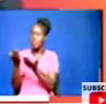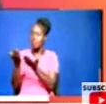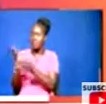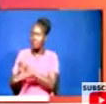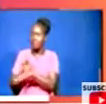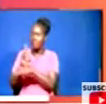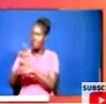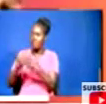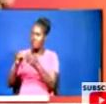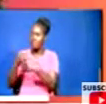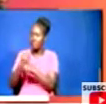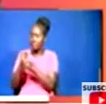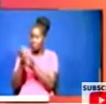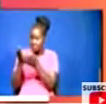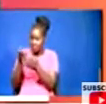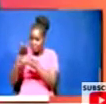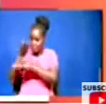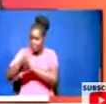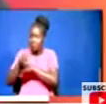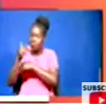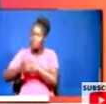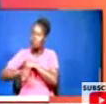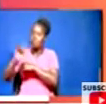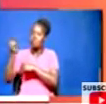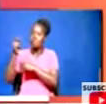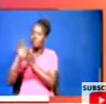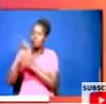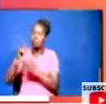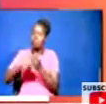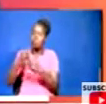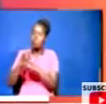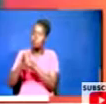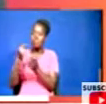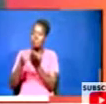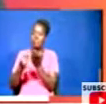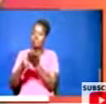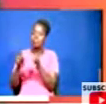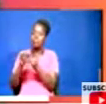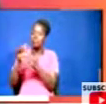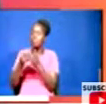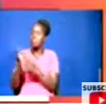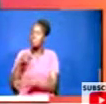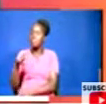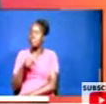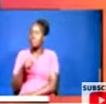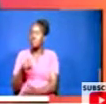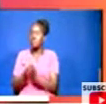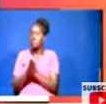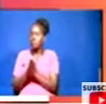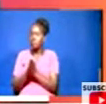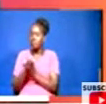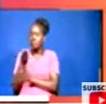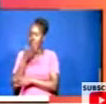is produced locally beyond the borders of Kenya and what can be produced in Uganda can still reach us with a better,